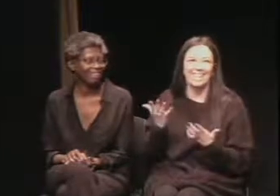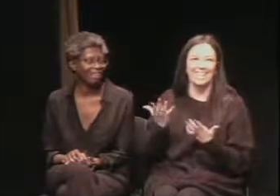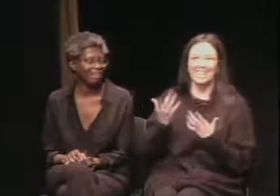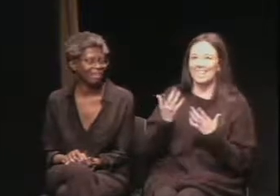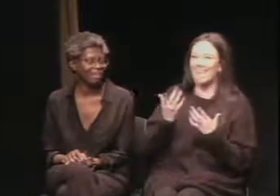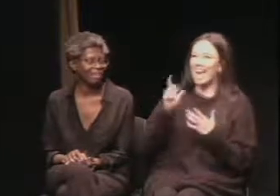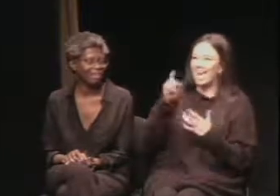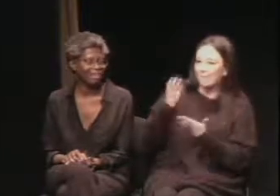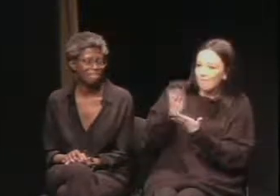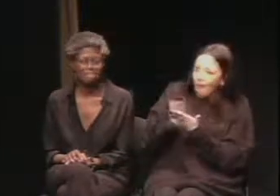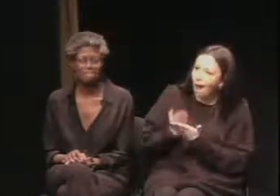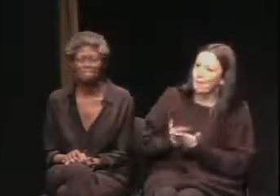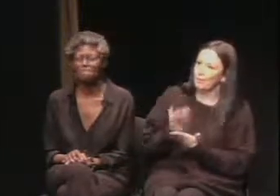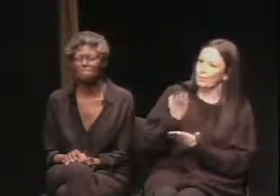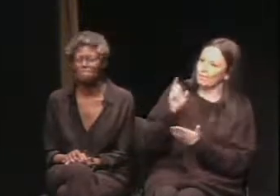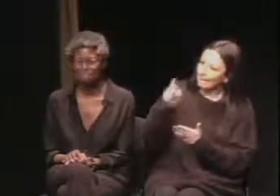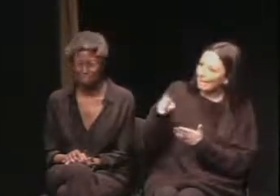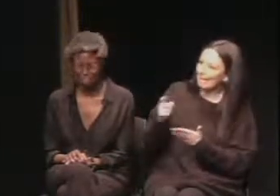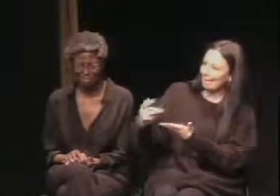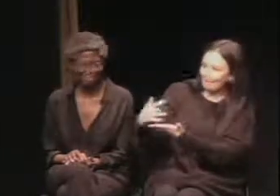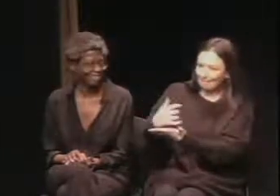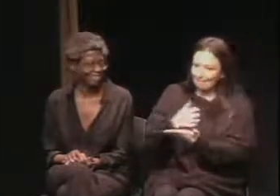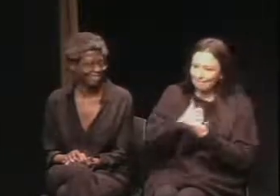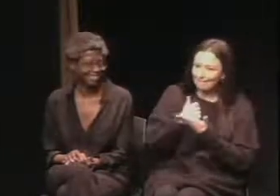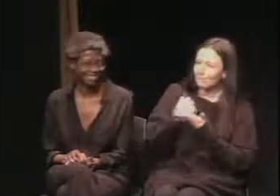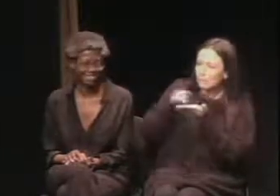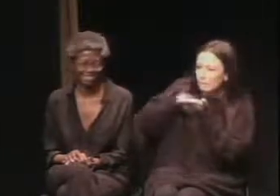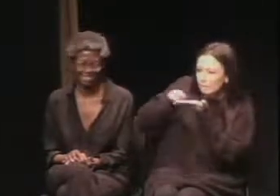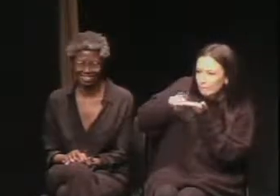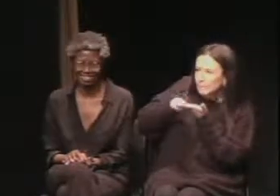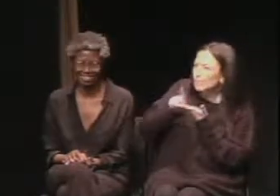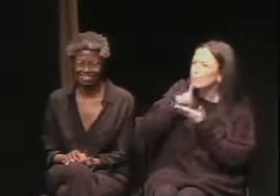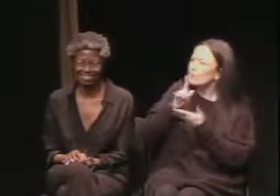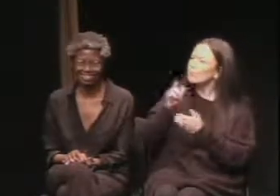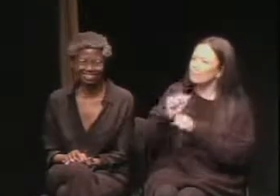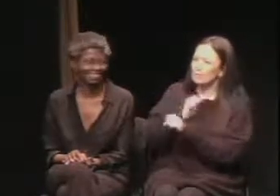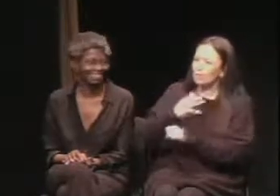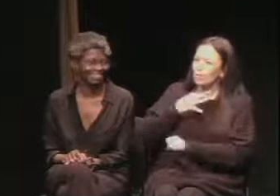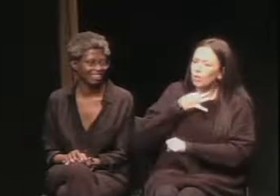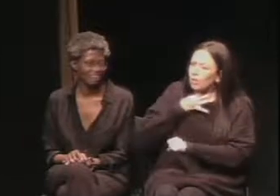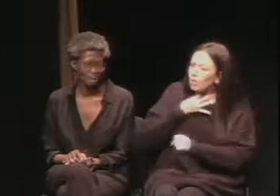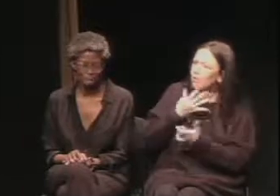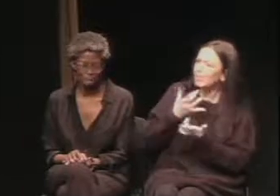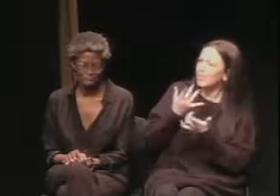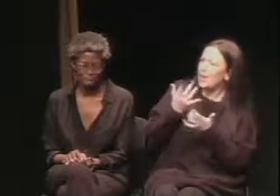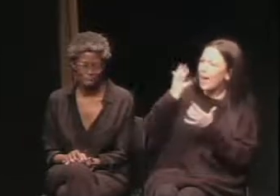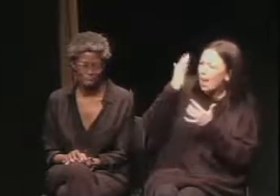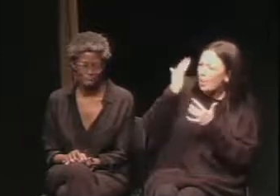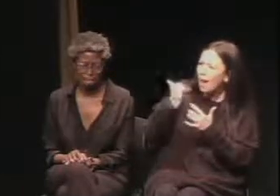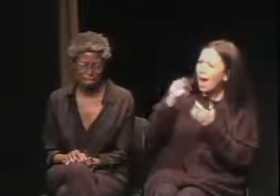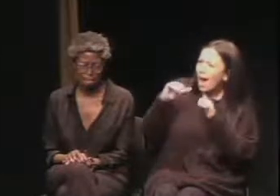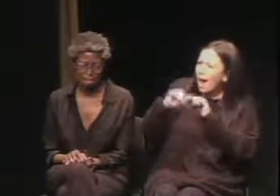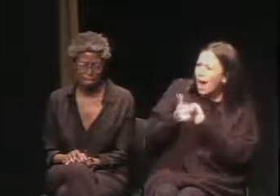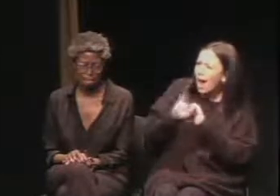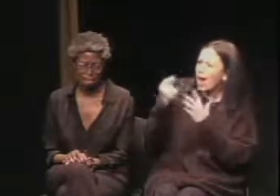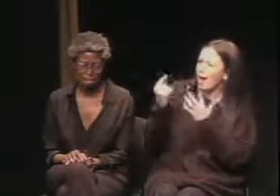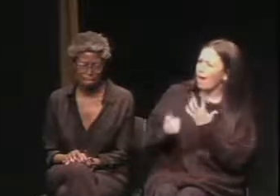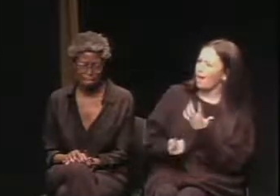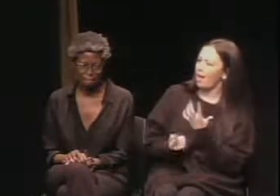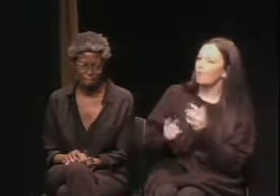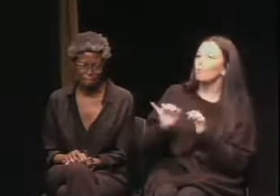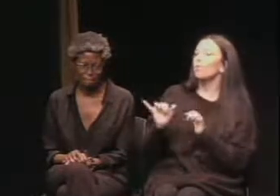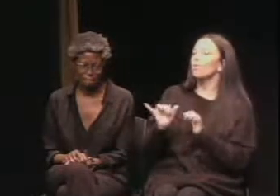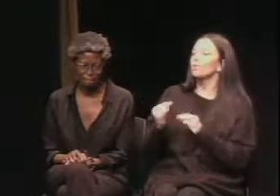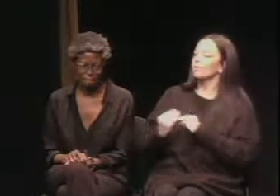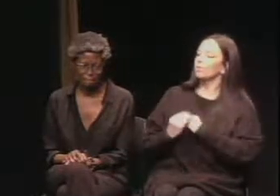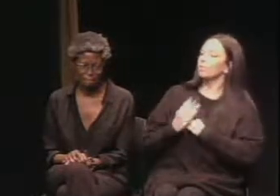I need facts. Yes, and I was just super curious about it. Yeah. And but it also helped